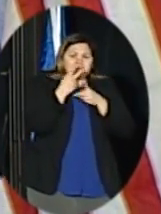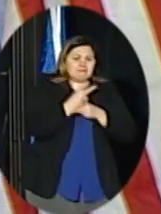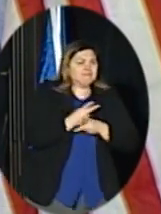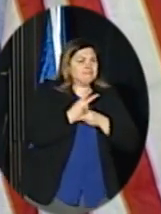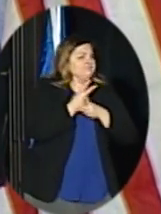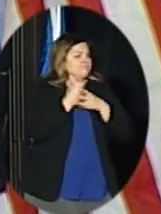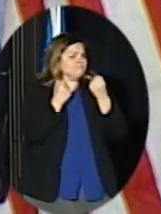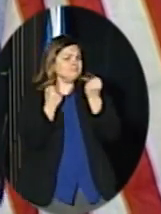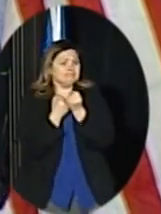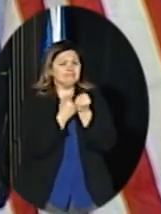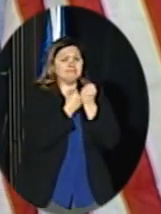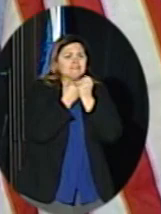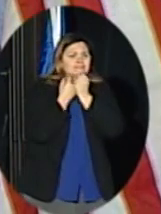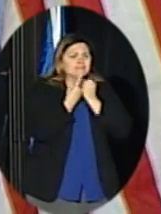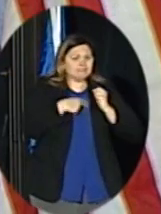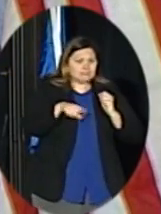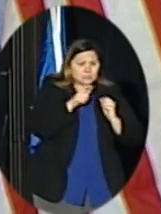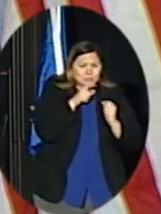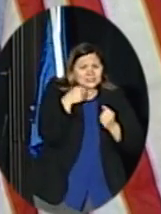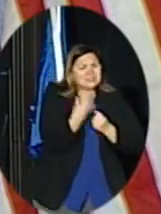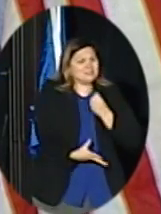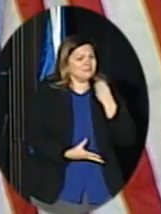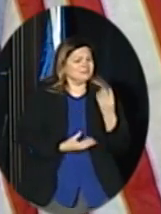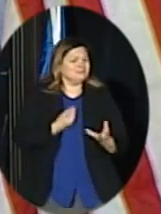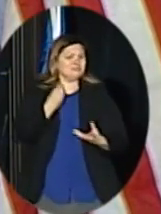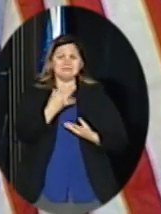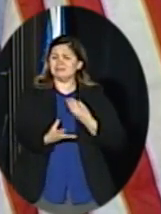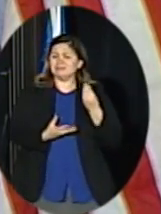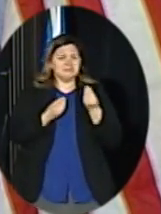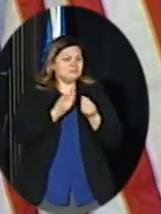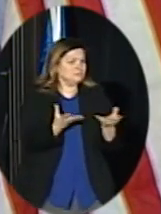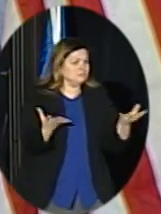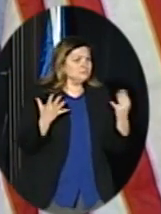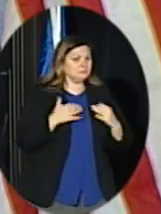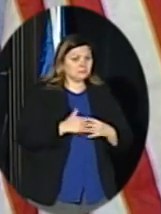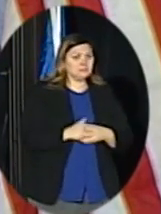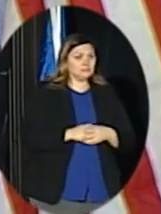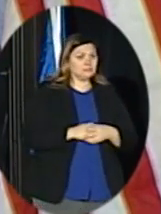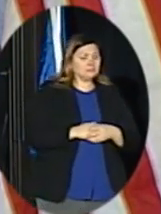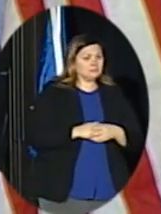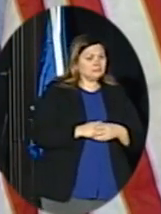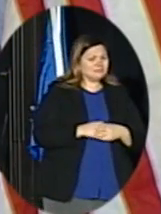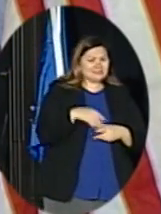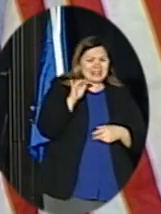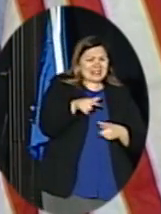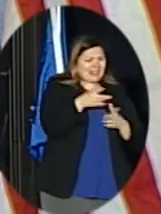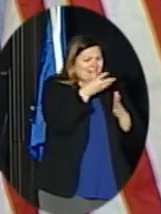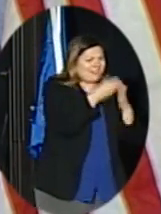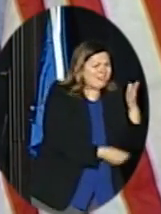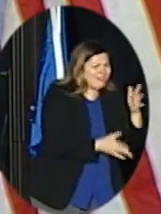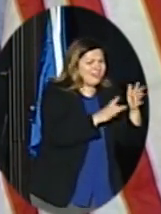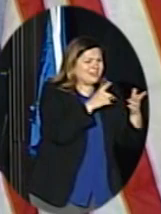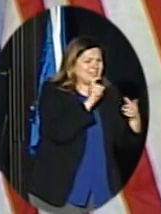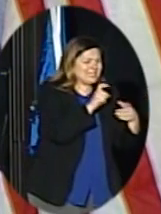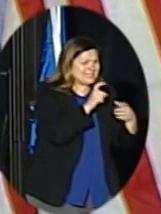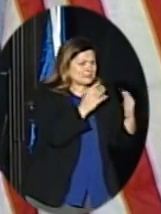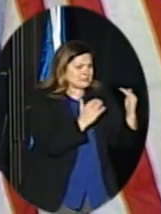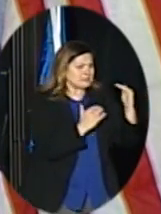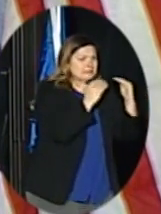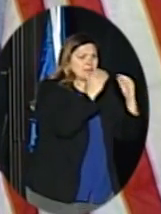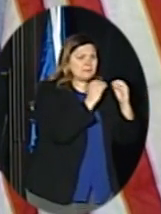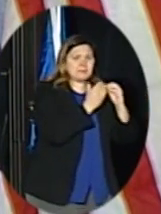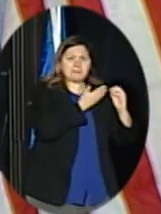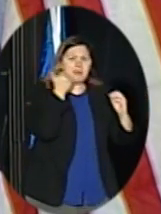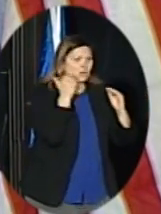for, how we provide that care, and even gaps in that care sets the course for our entire